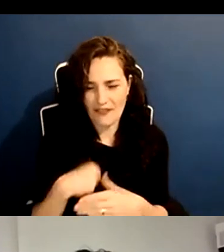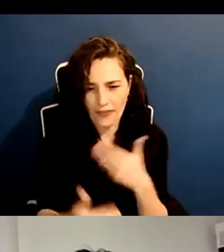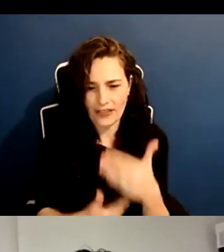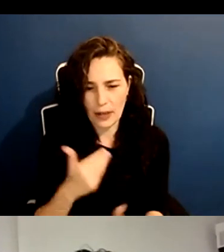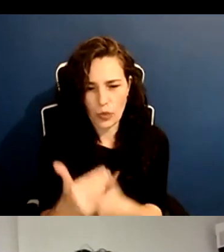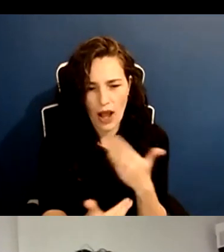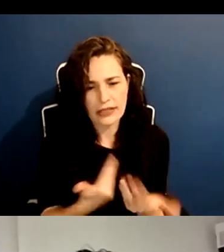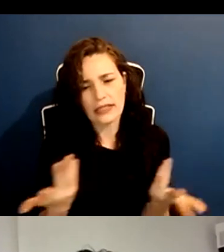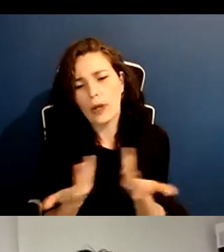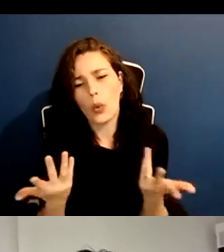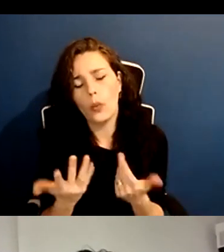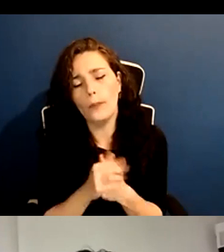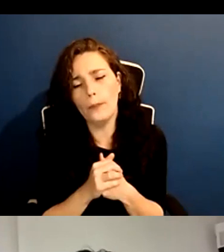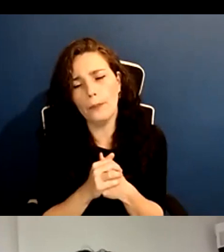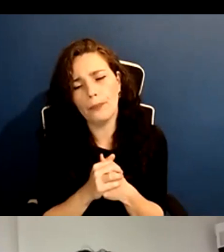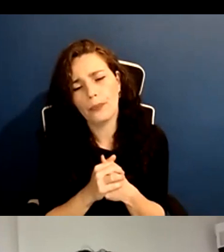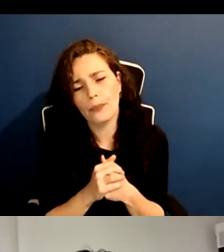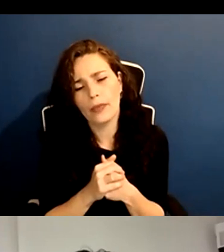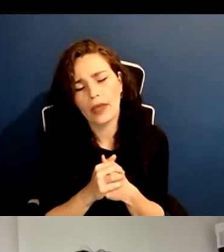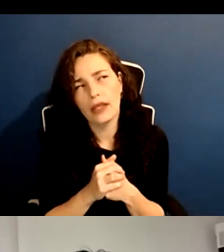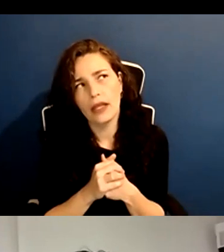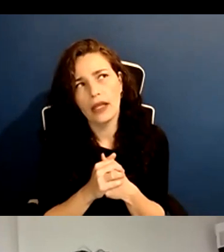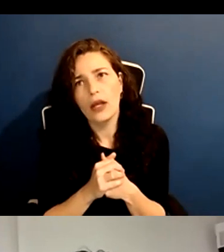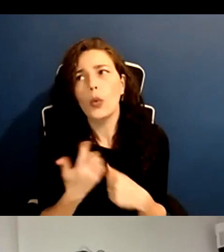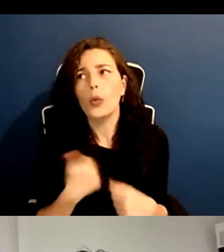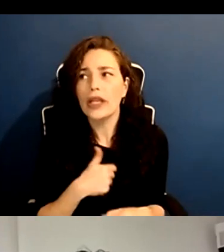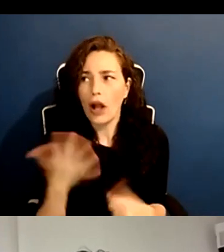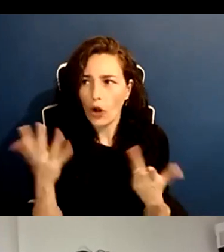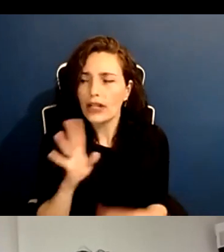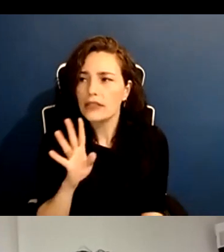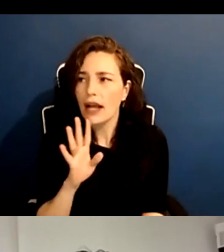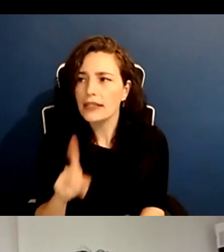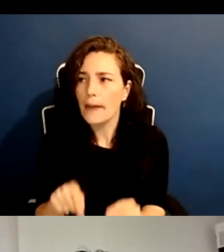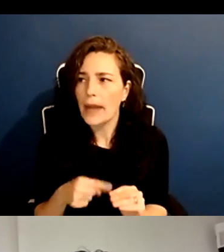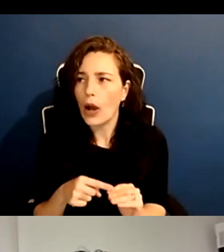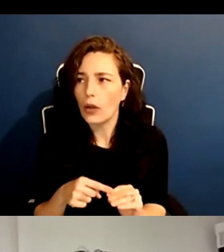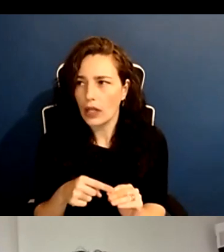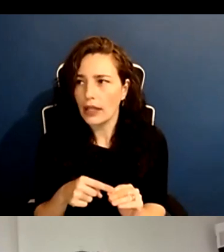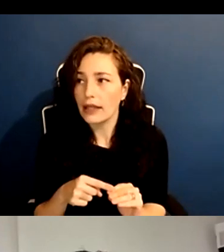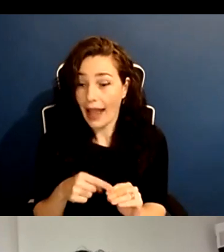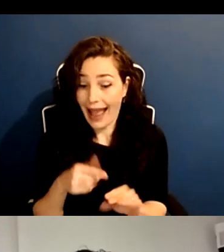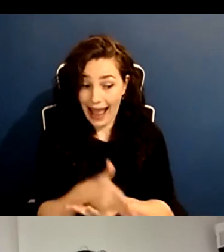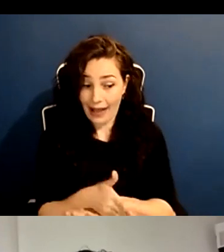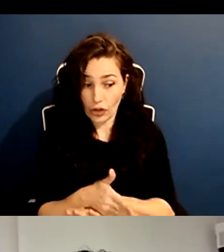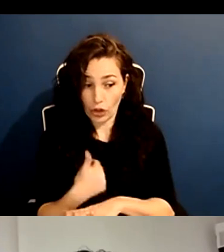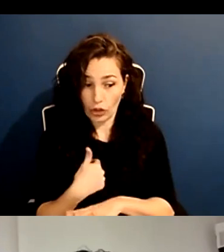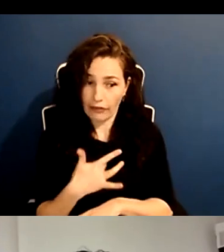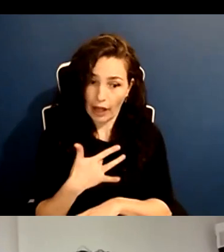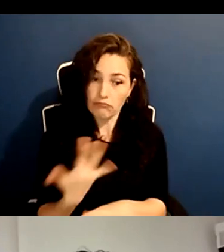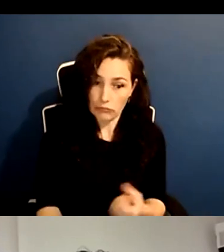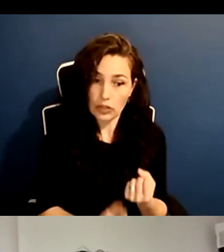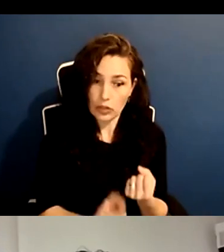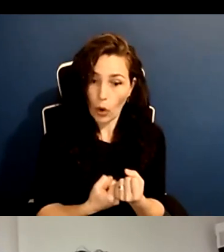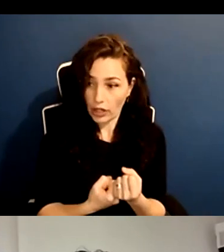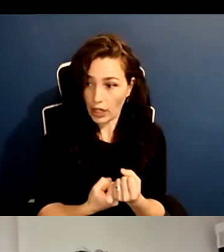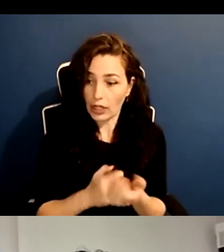where does that first, we had talked about once you start getting support and the writing